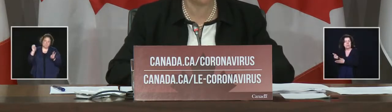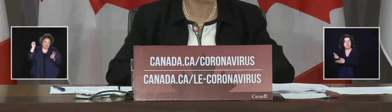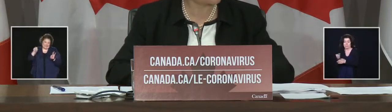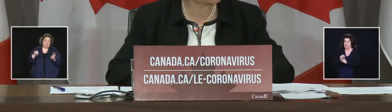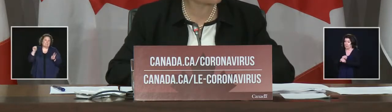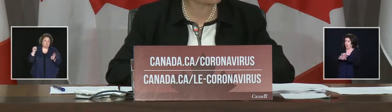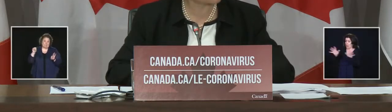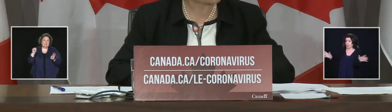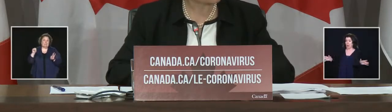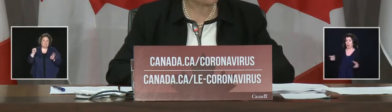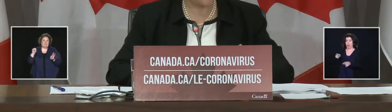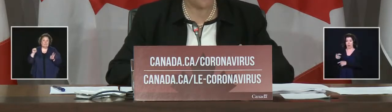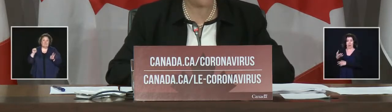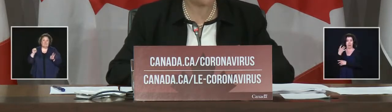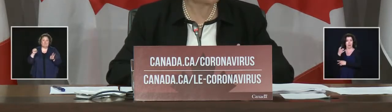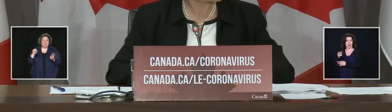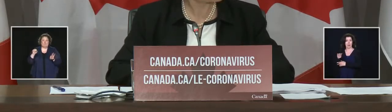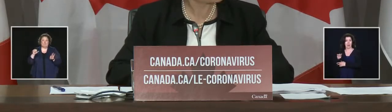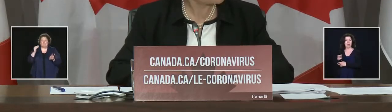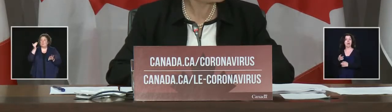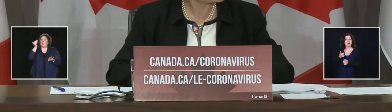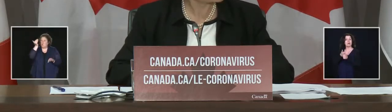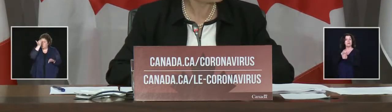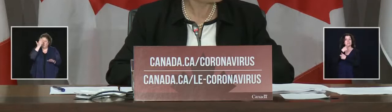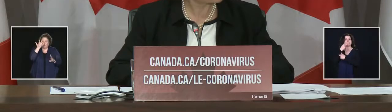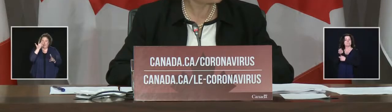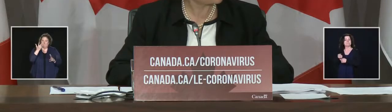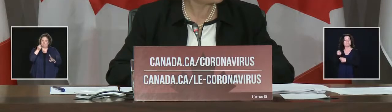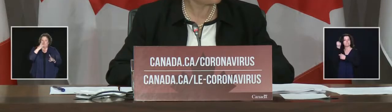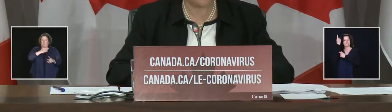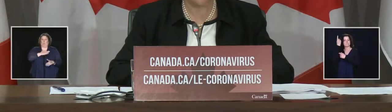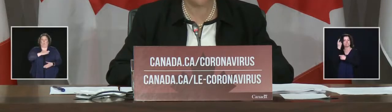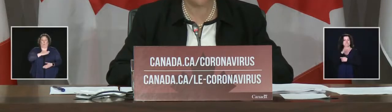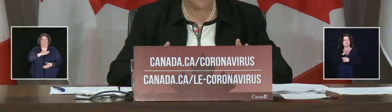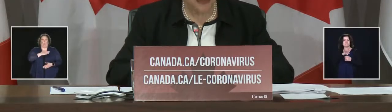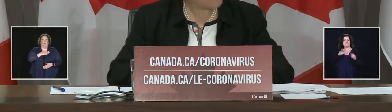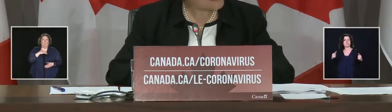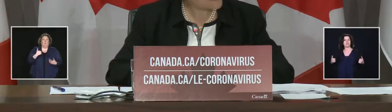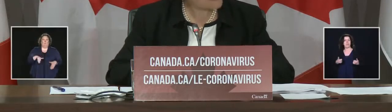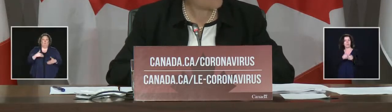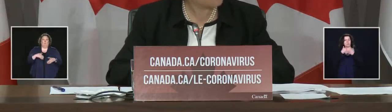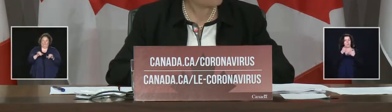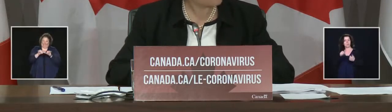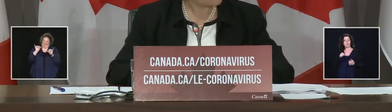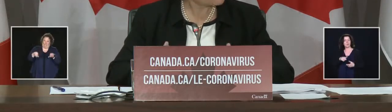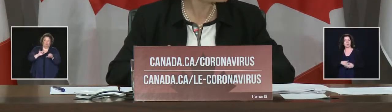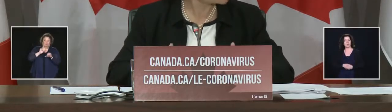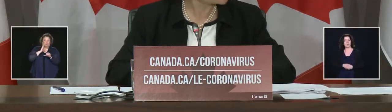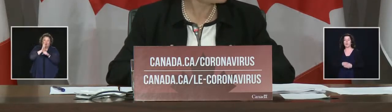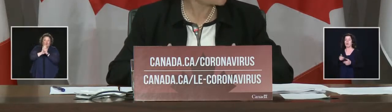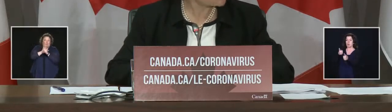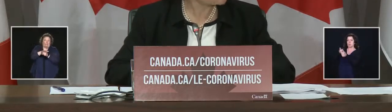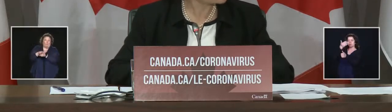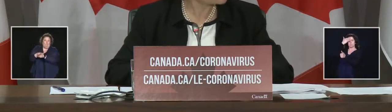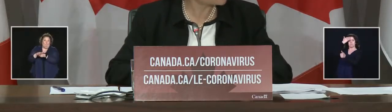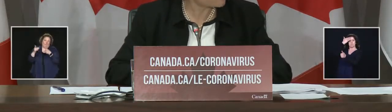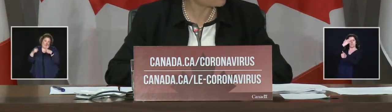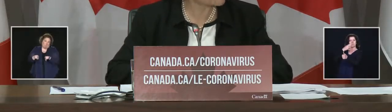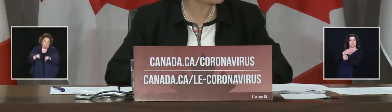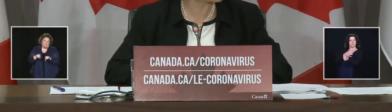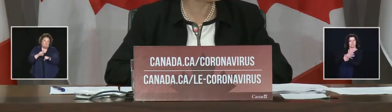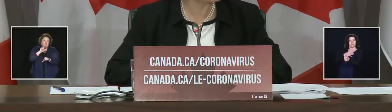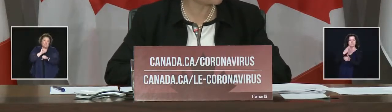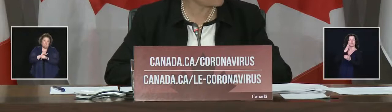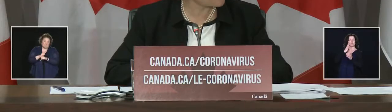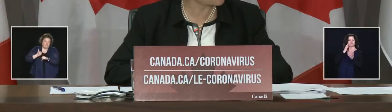appreciates profoundly that systemic racism is here in Canada, and it's a challenge we all need to